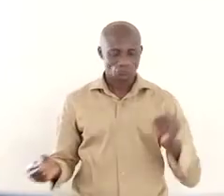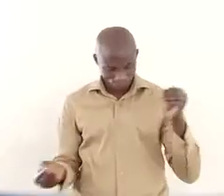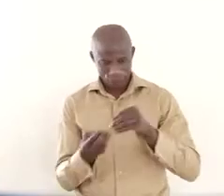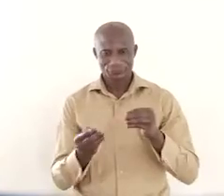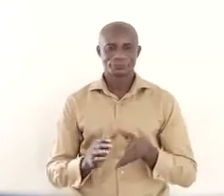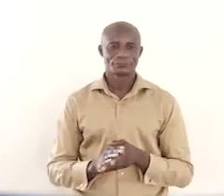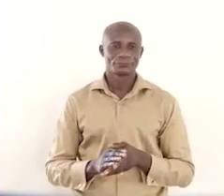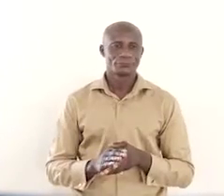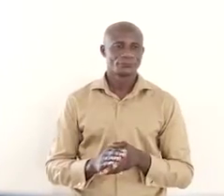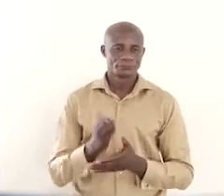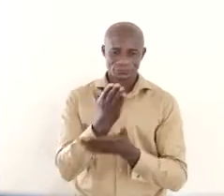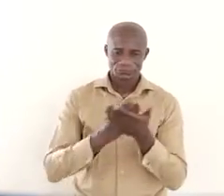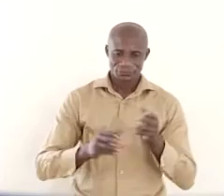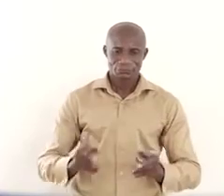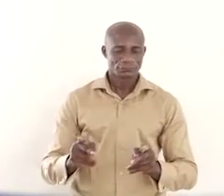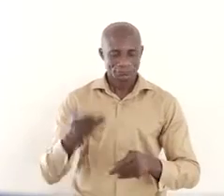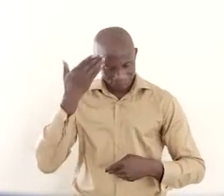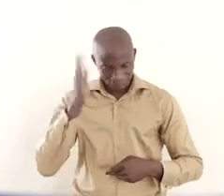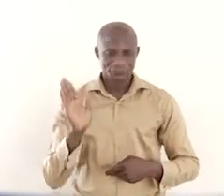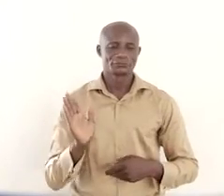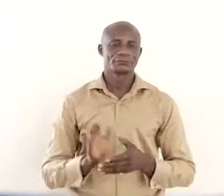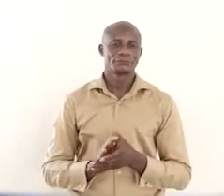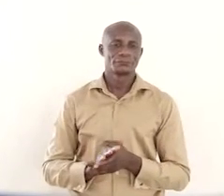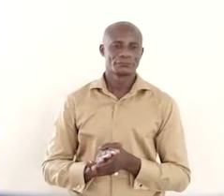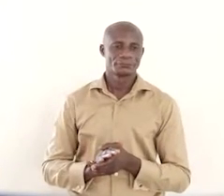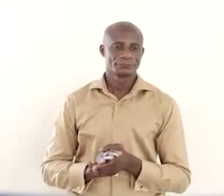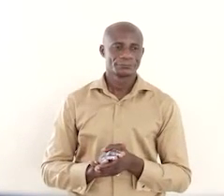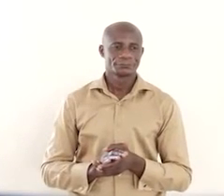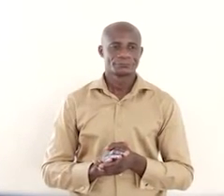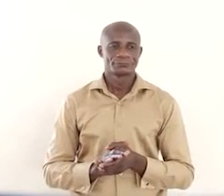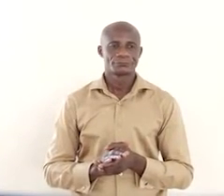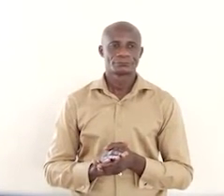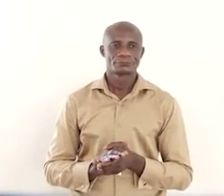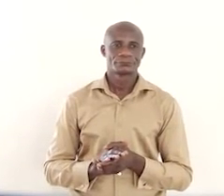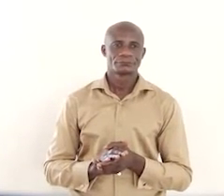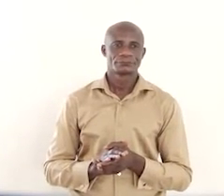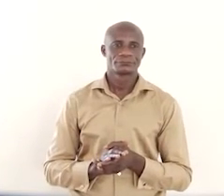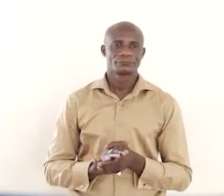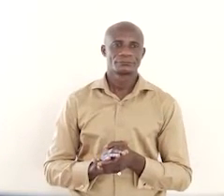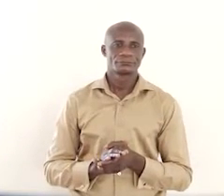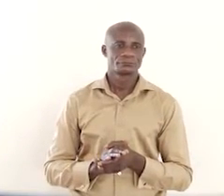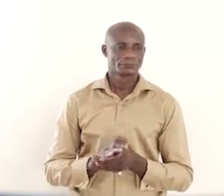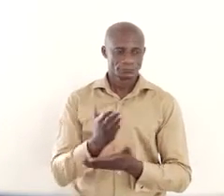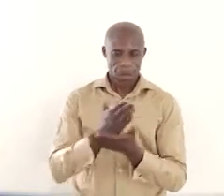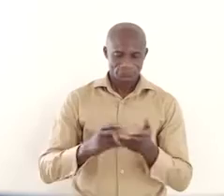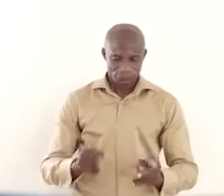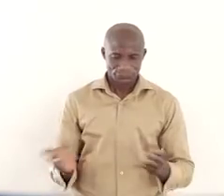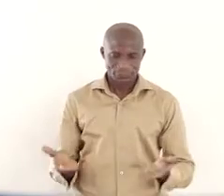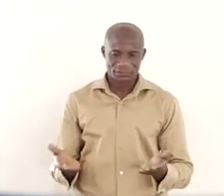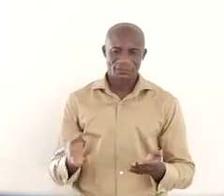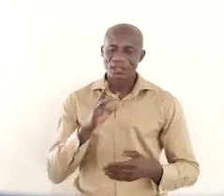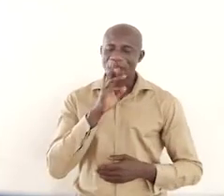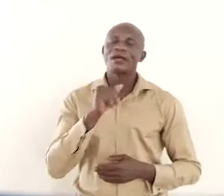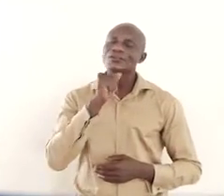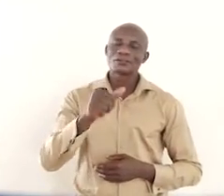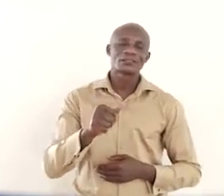cannot link talking about the resurrection with posting bad things on internet. You see, some of these my people